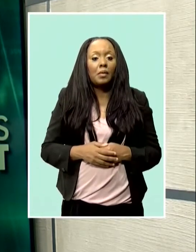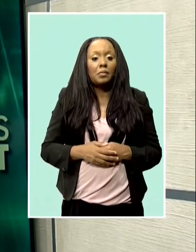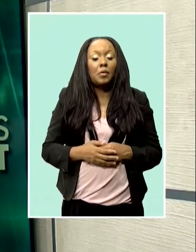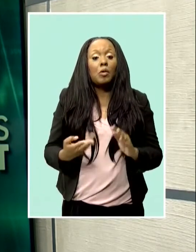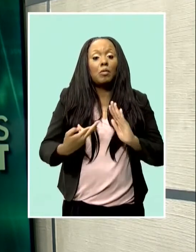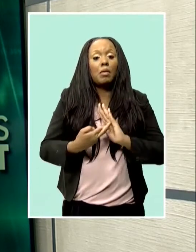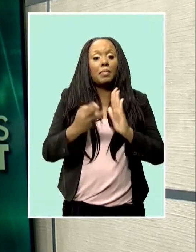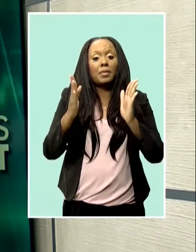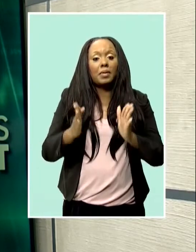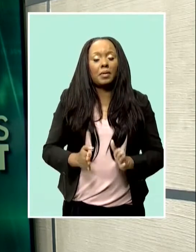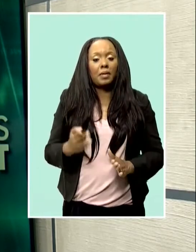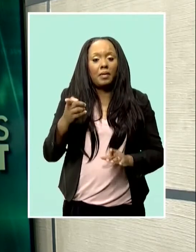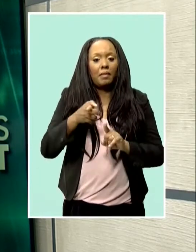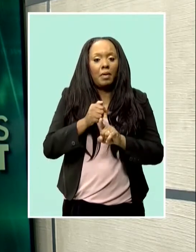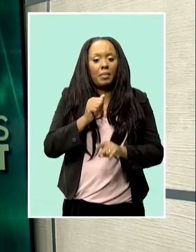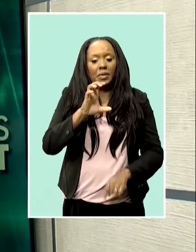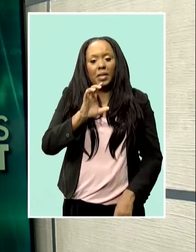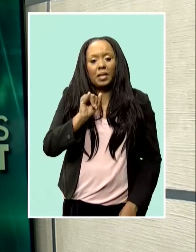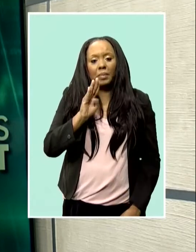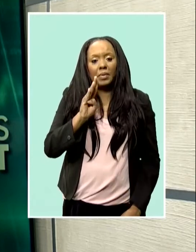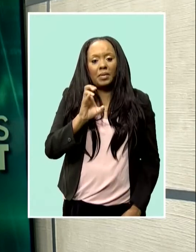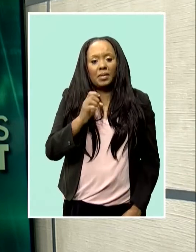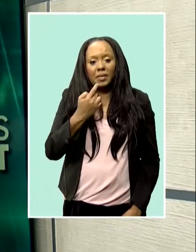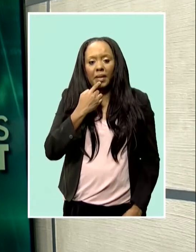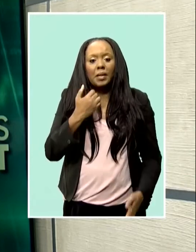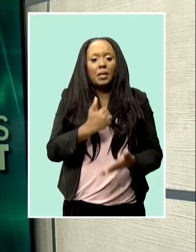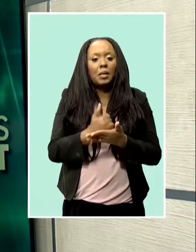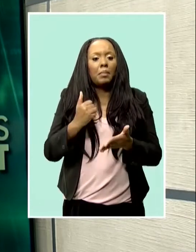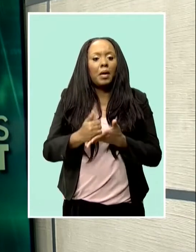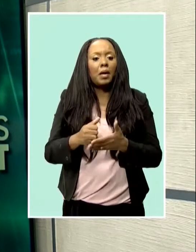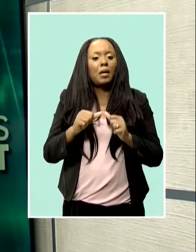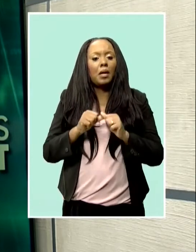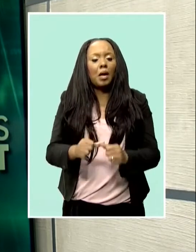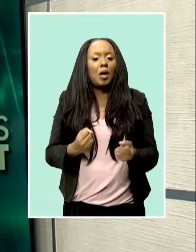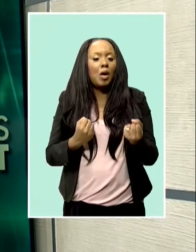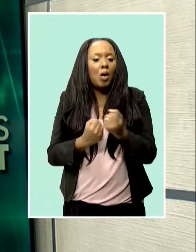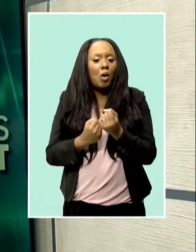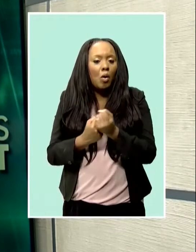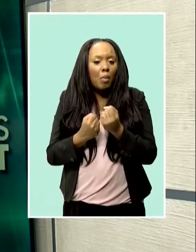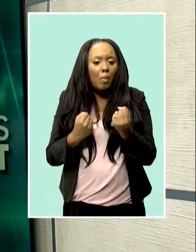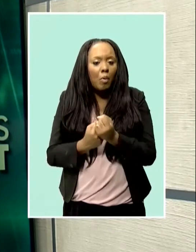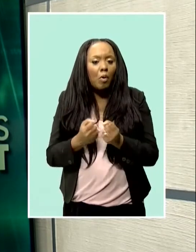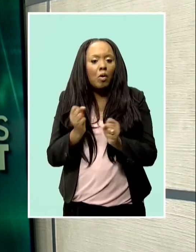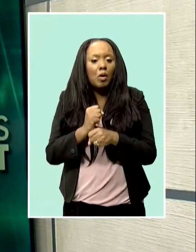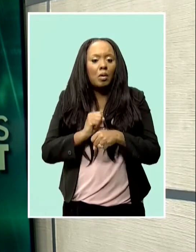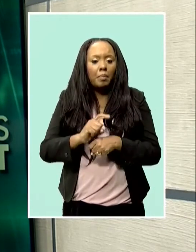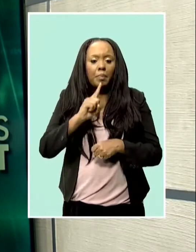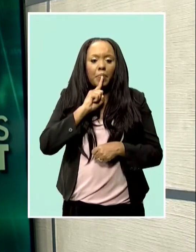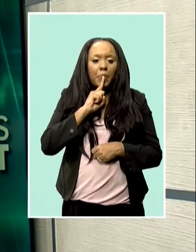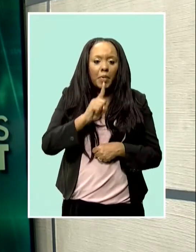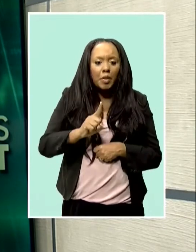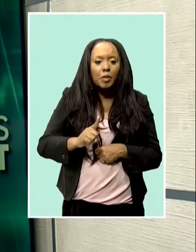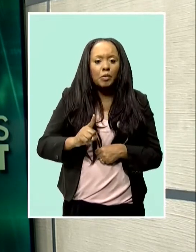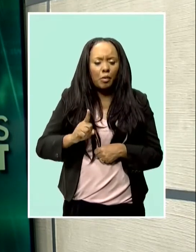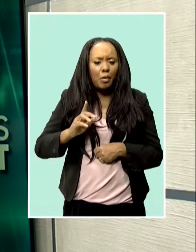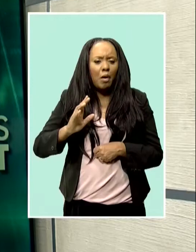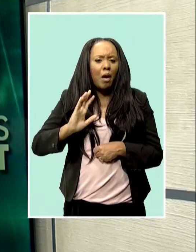told the Business Report it forms part of the bank's support of the region's transition to a low-carbon economy.